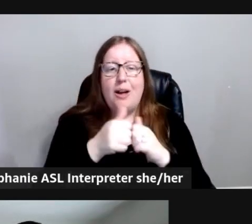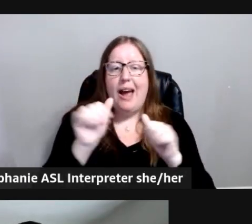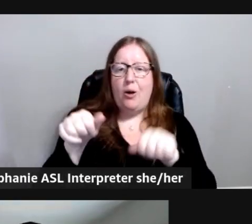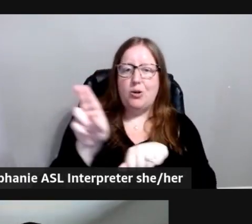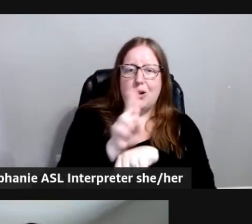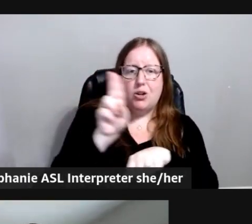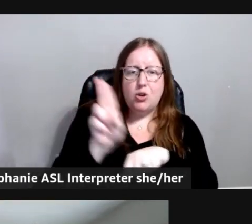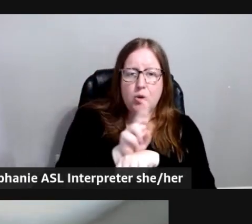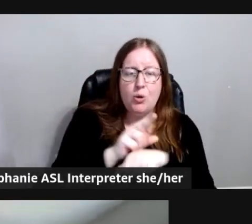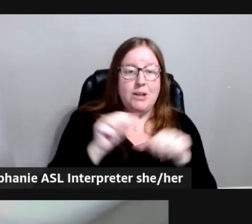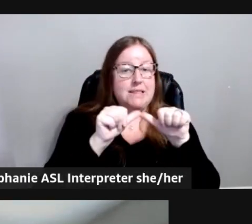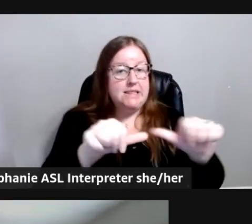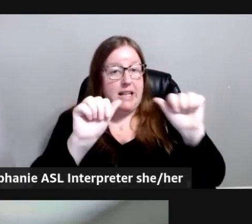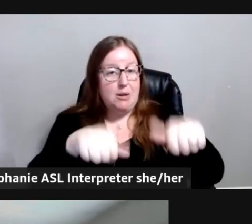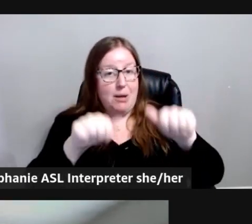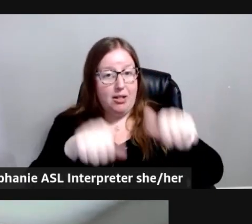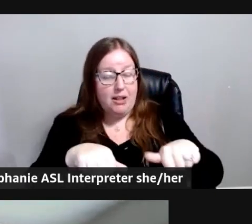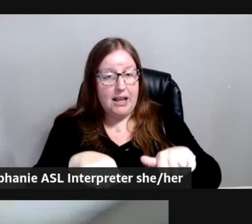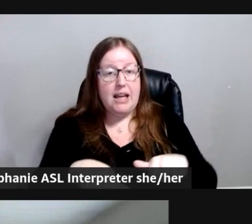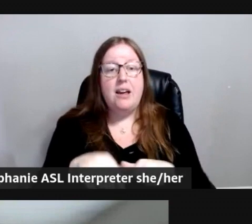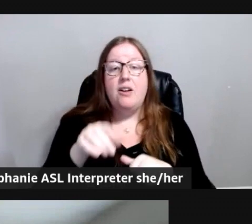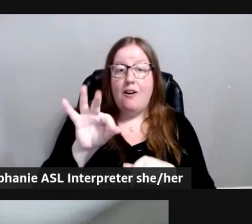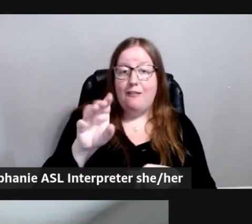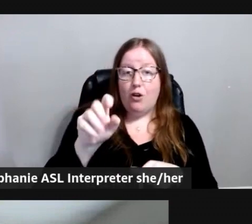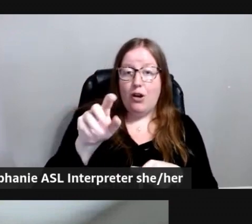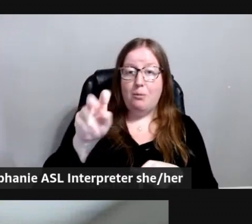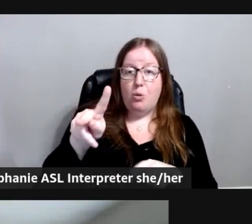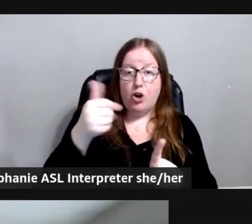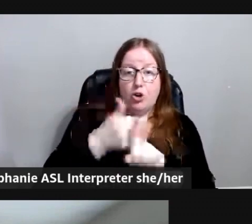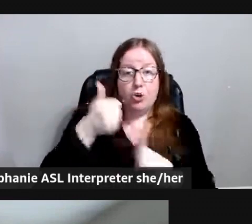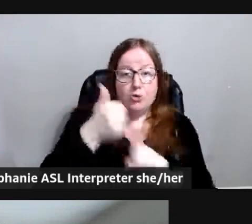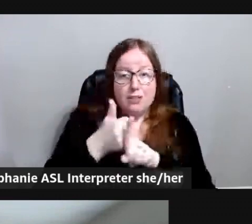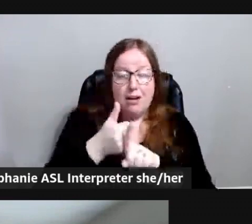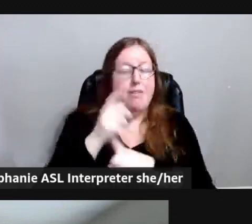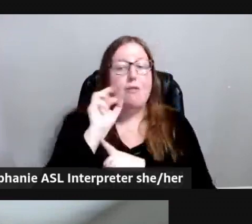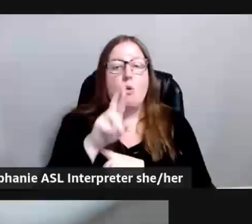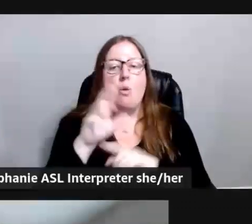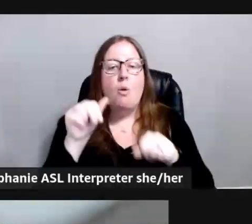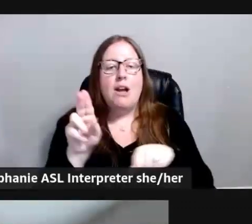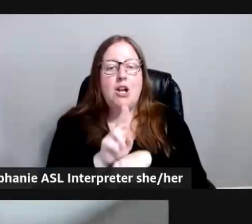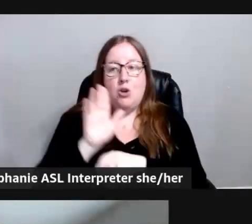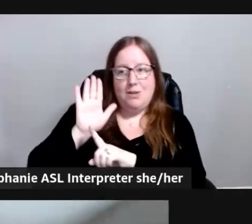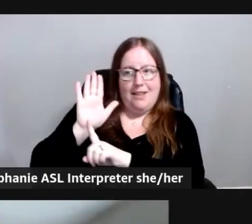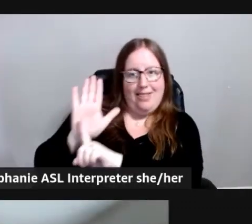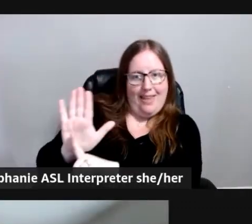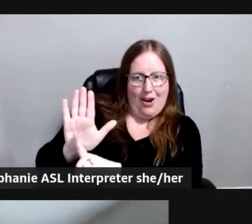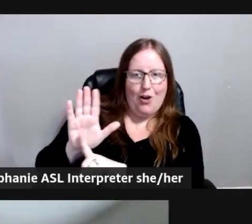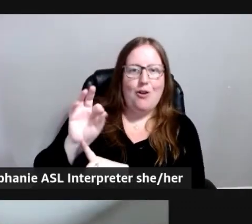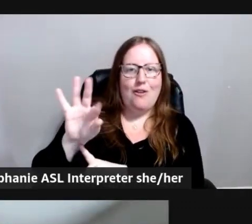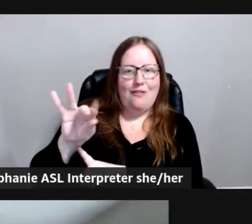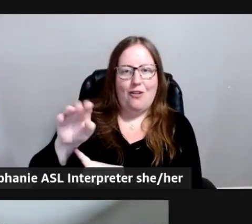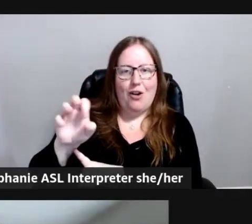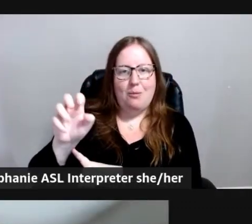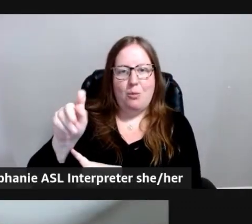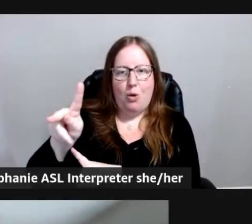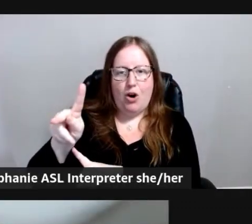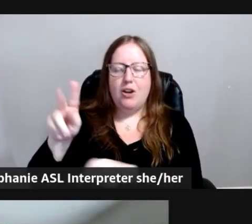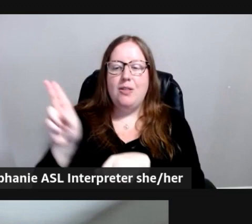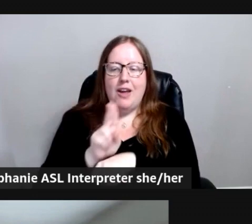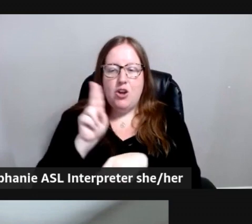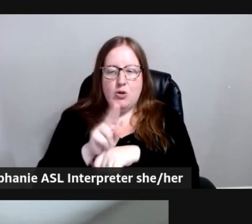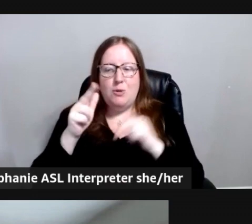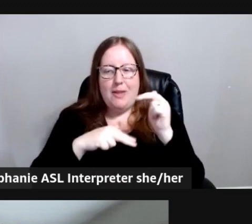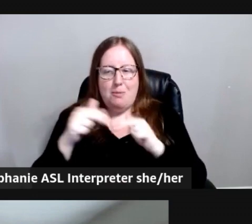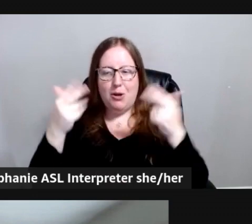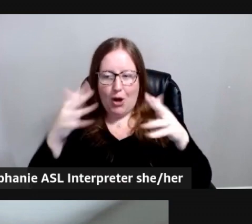the Sustainability Insights Framework yourself, or use their framework, or use what they have built on that